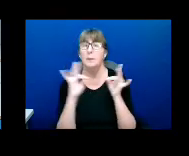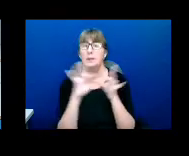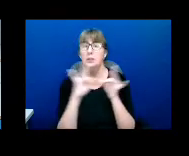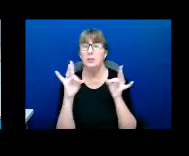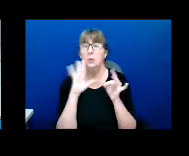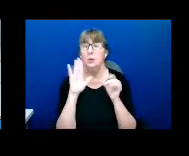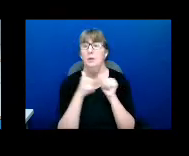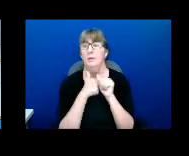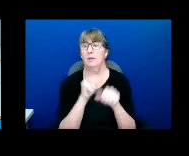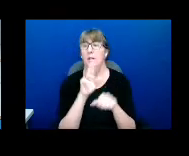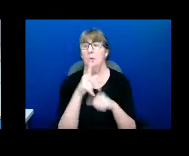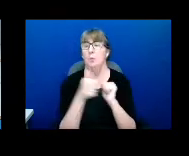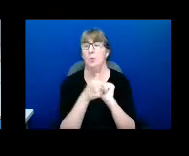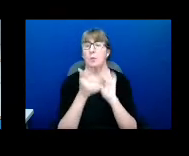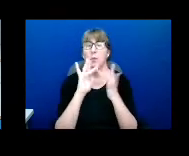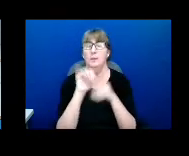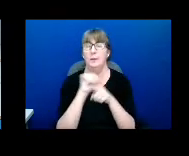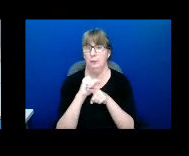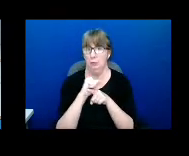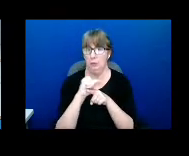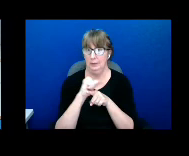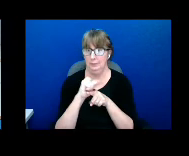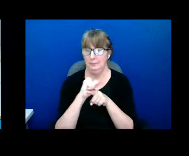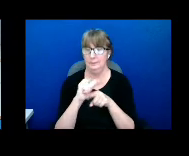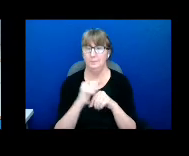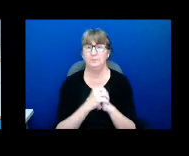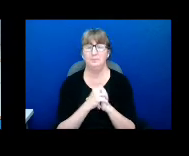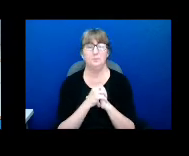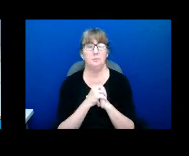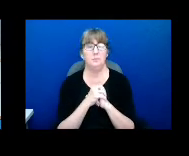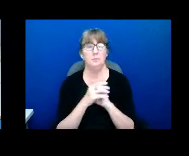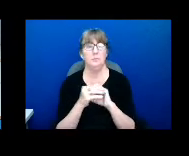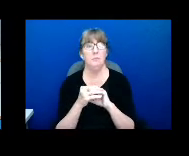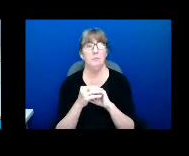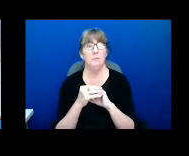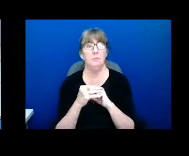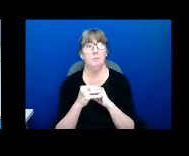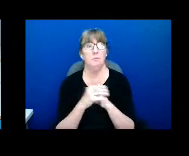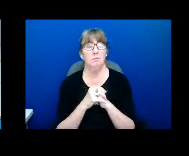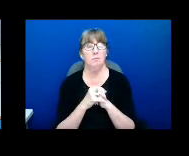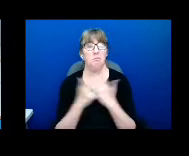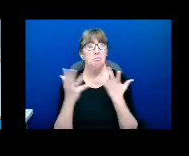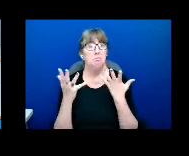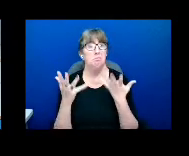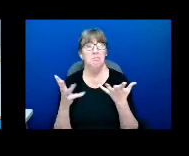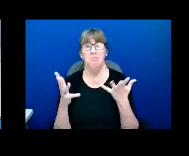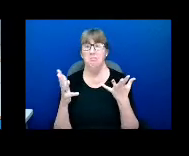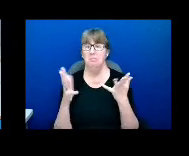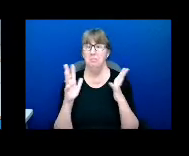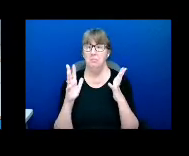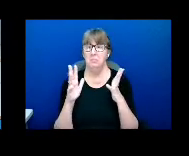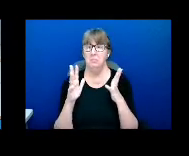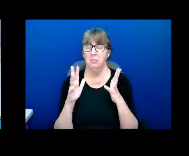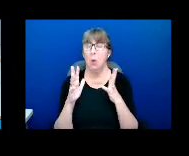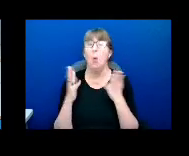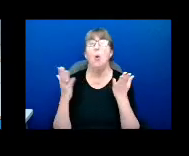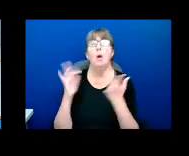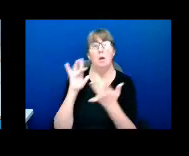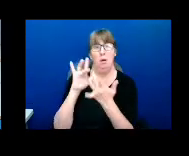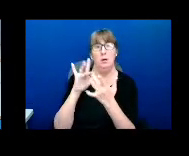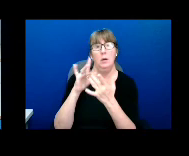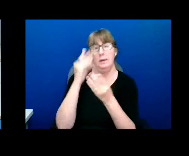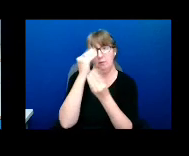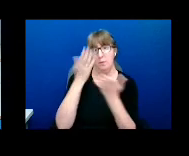the website training. So with that, There's our contact information. There's our